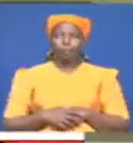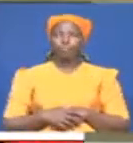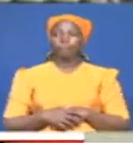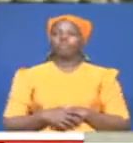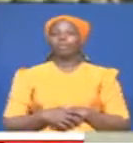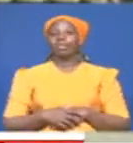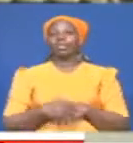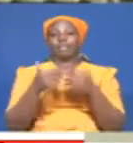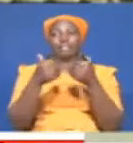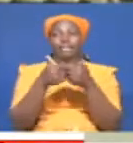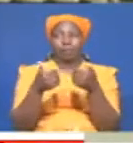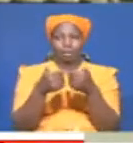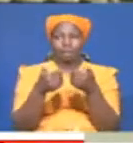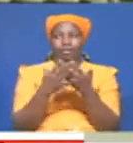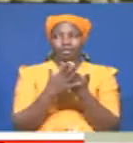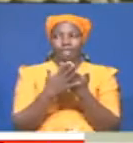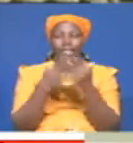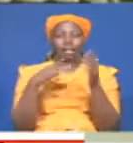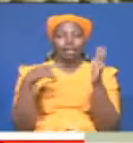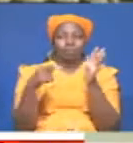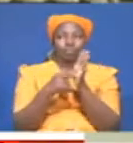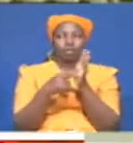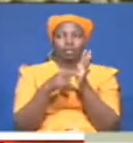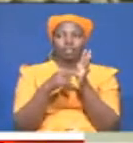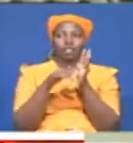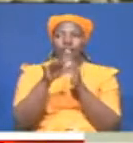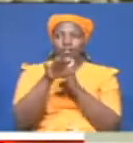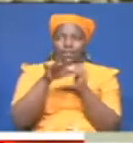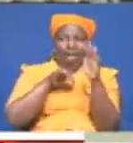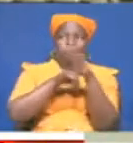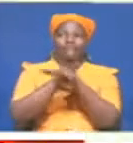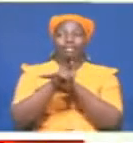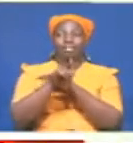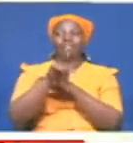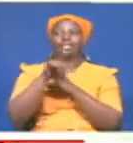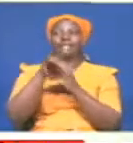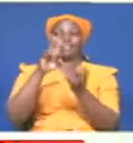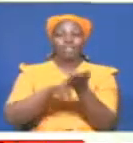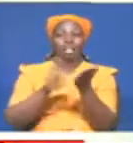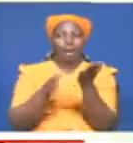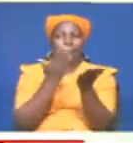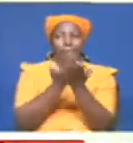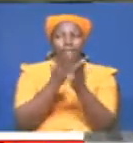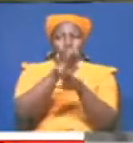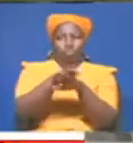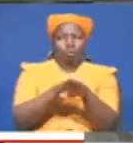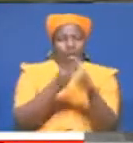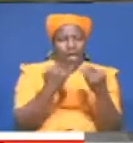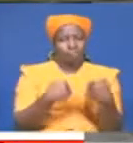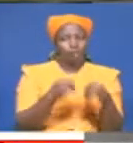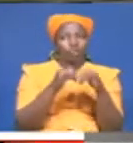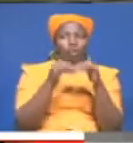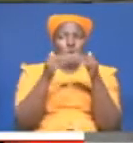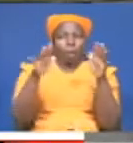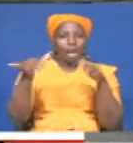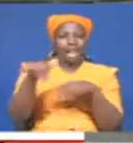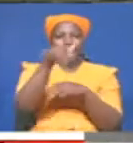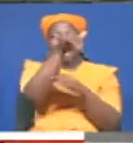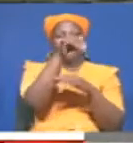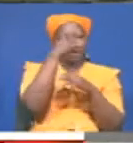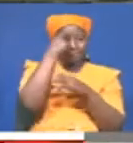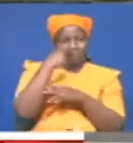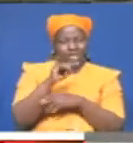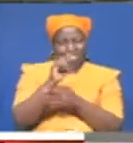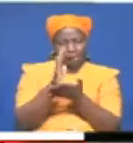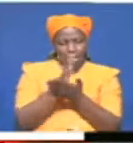Gaps at points of entry, e-visa application, and slow implementation of the open sky policy are among the challenges to